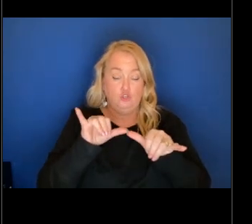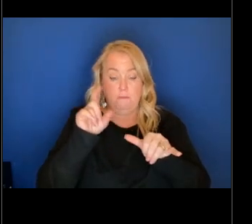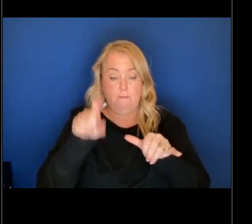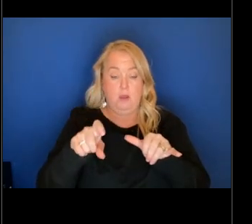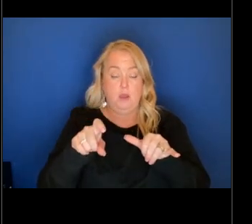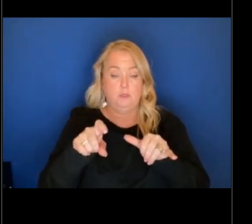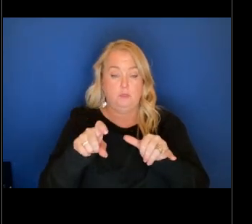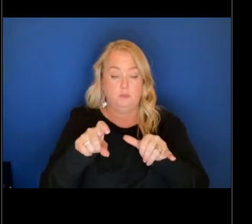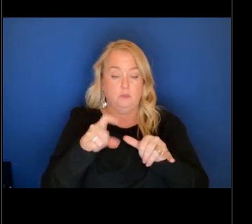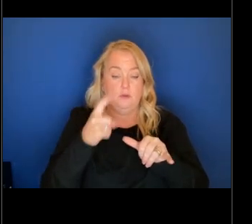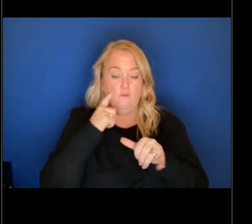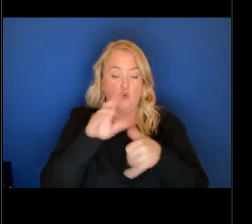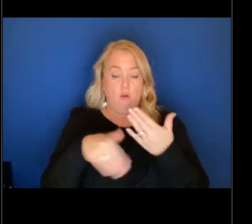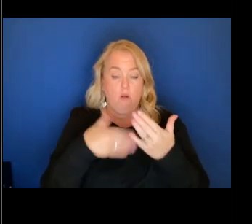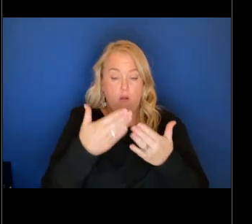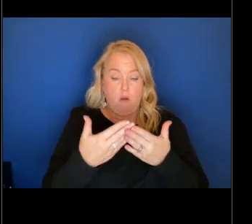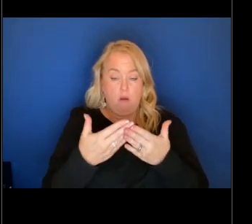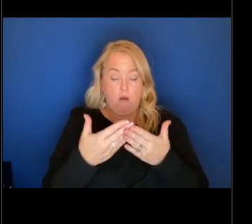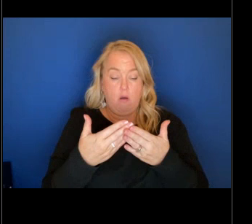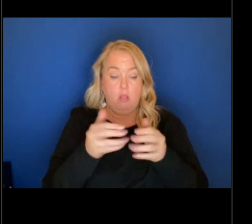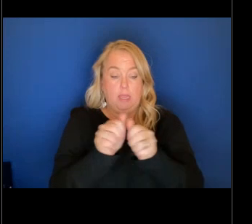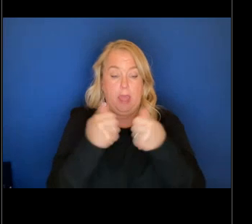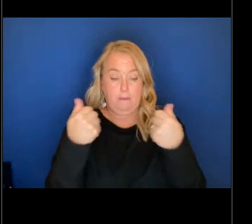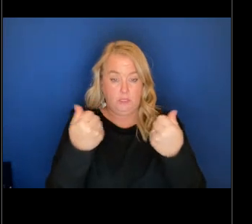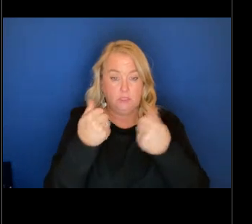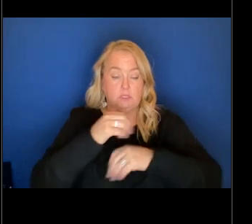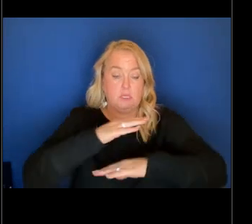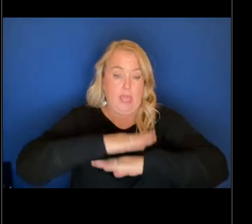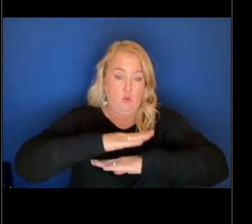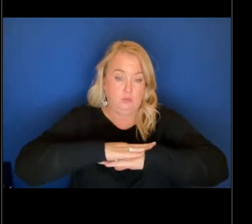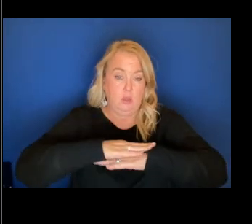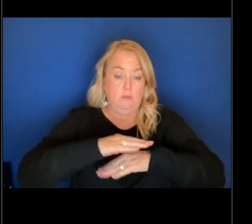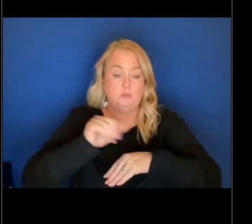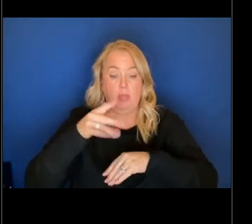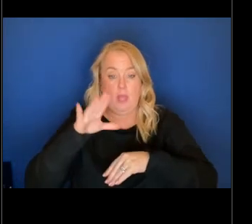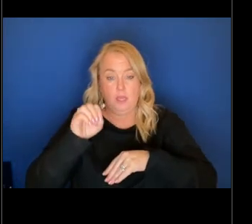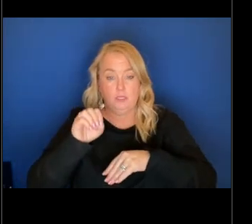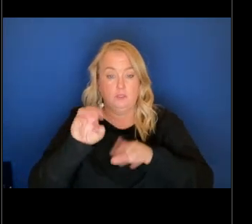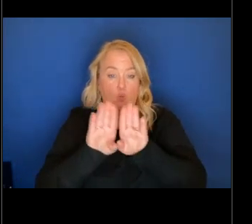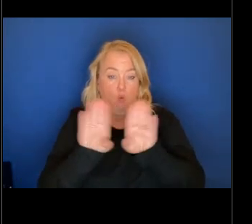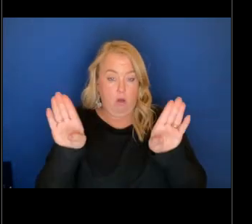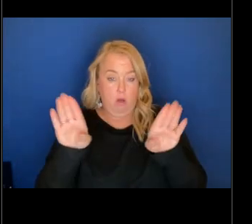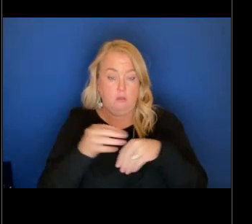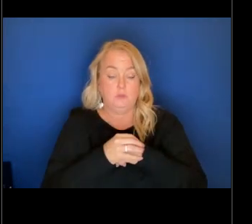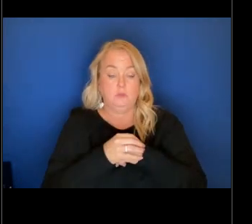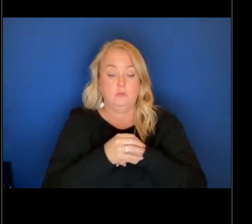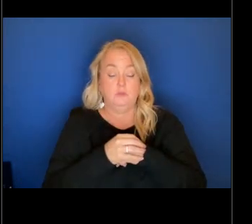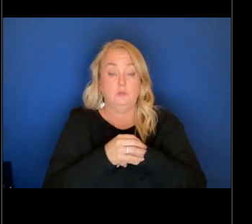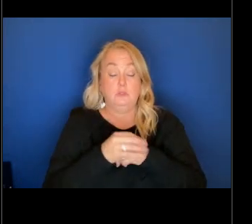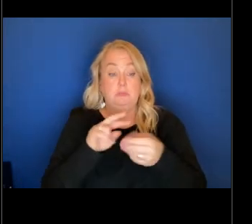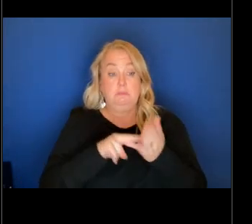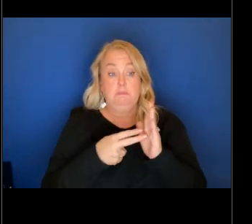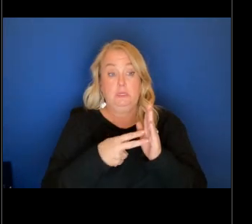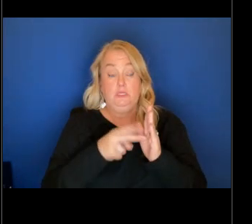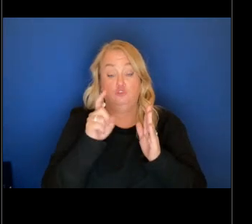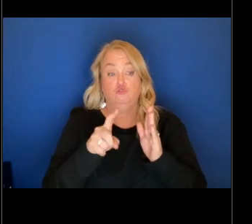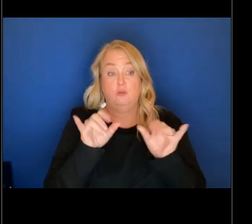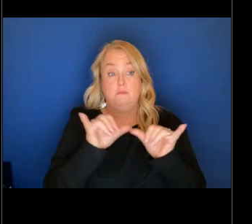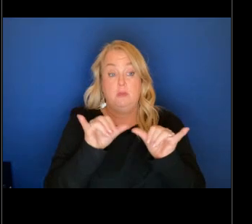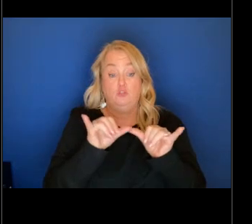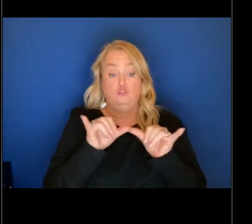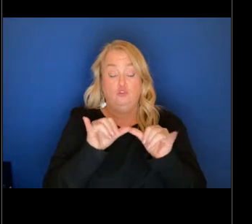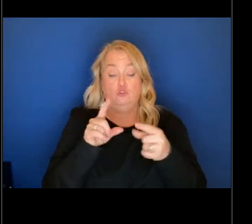between all opposing cabinets, countertops, appliances, or walls. So the dimensions should be measured to the